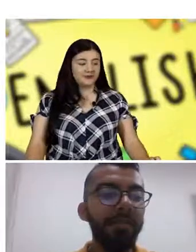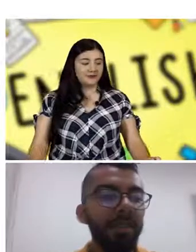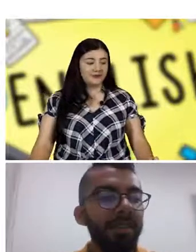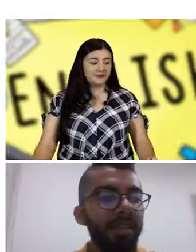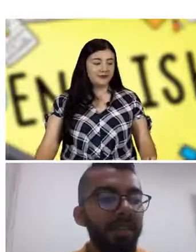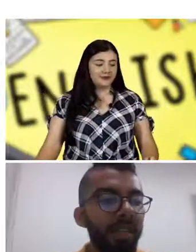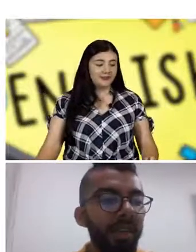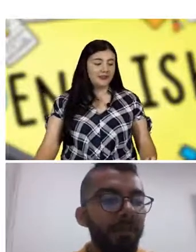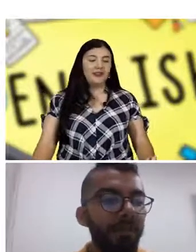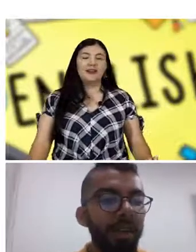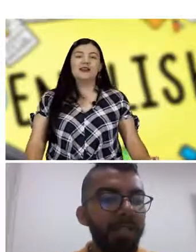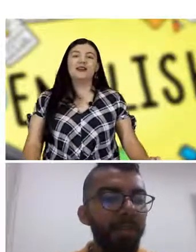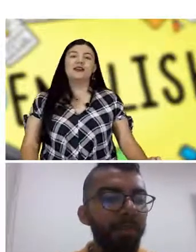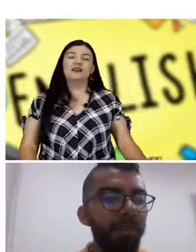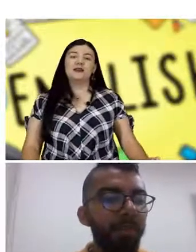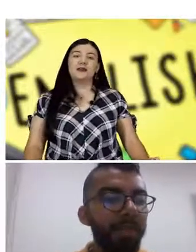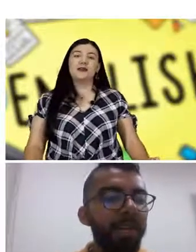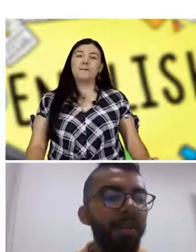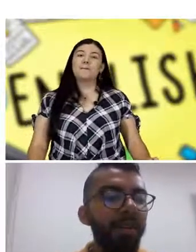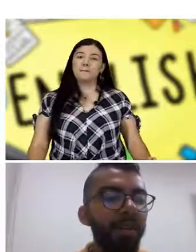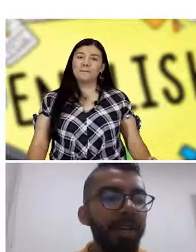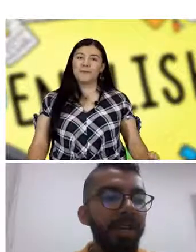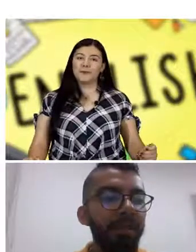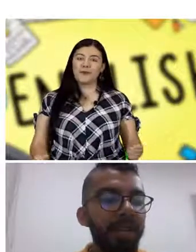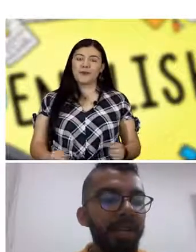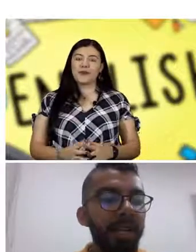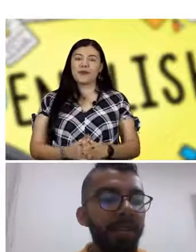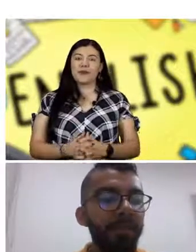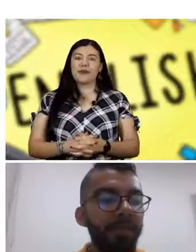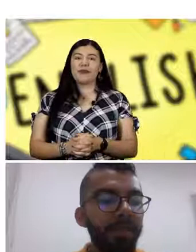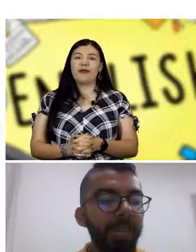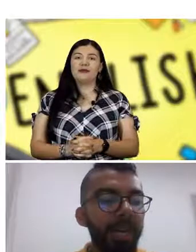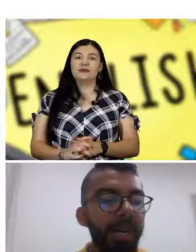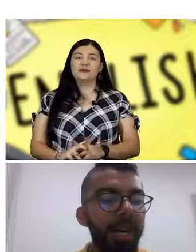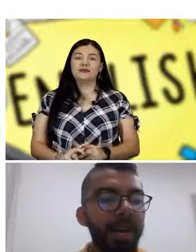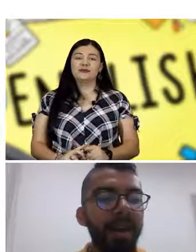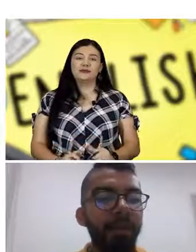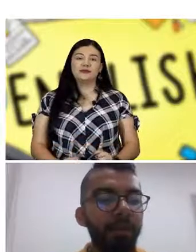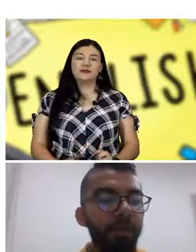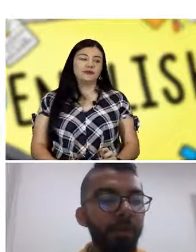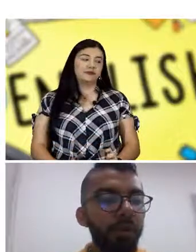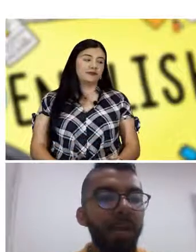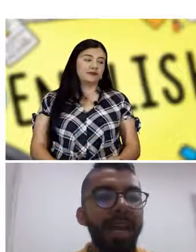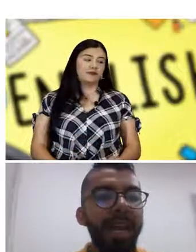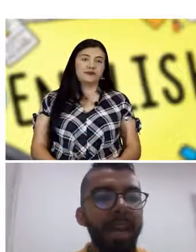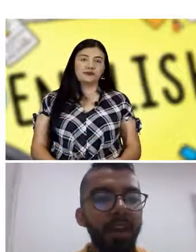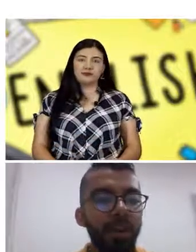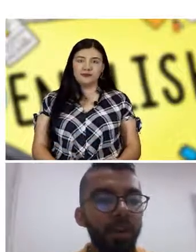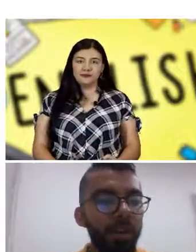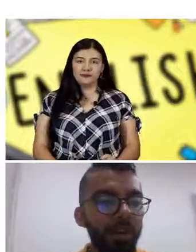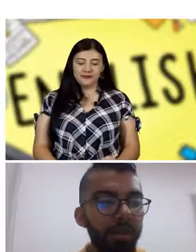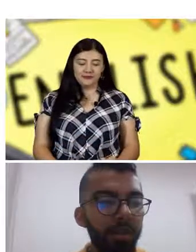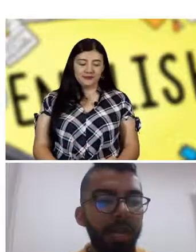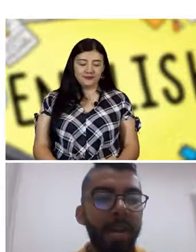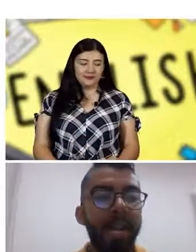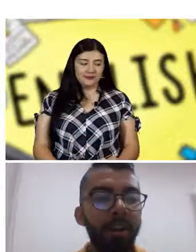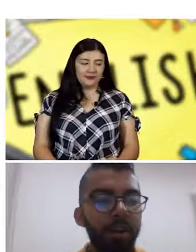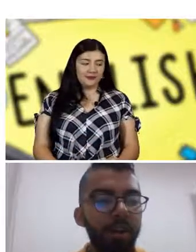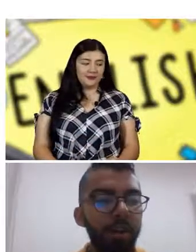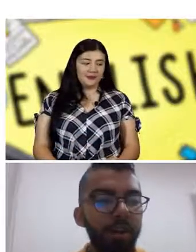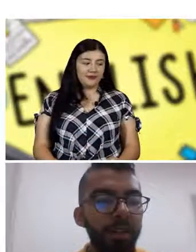are different. For example, Diego and Jimena wrote hair,